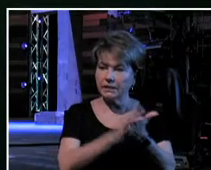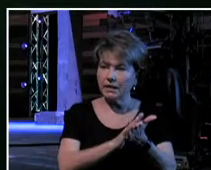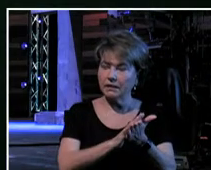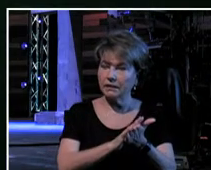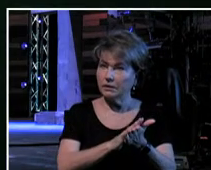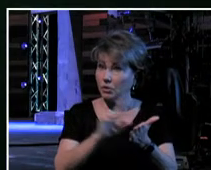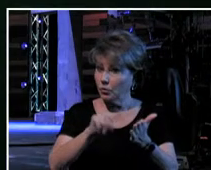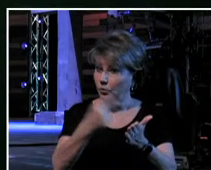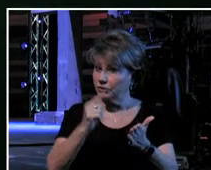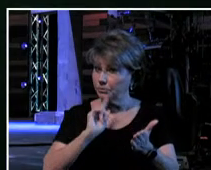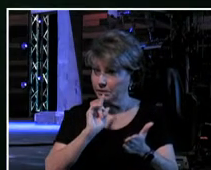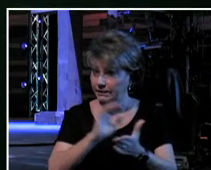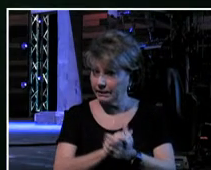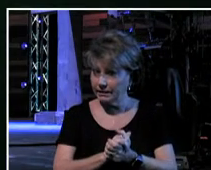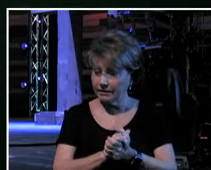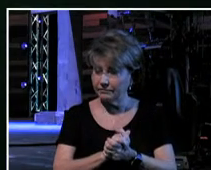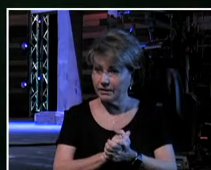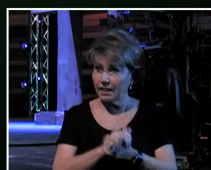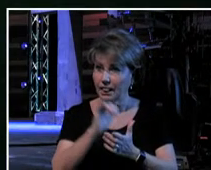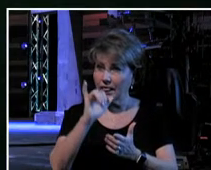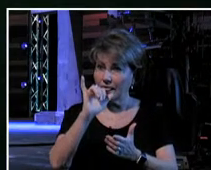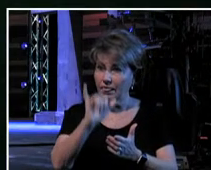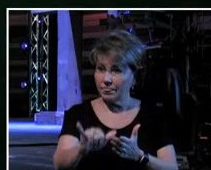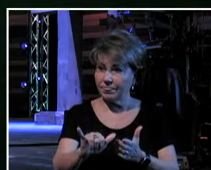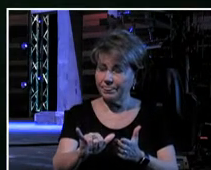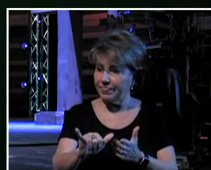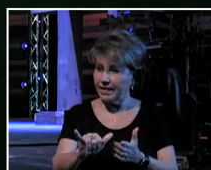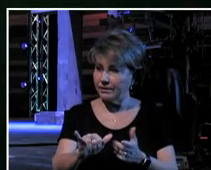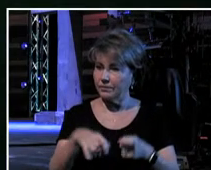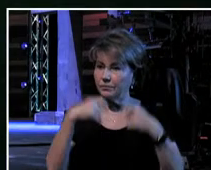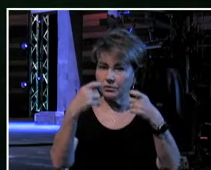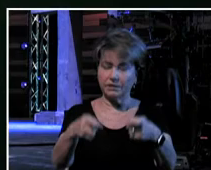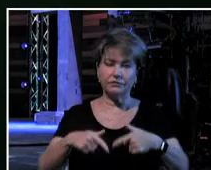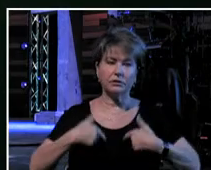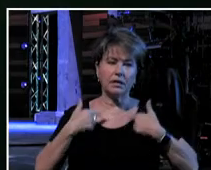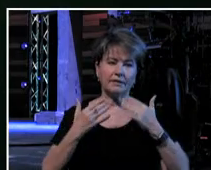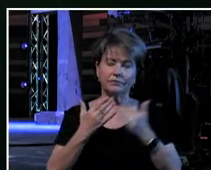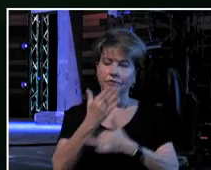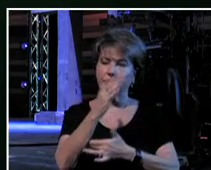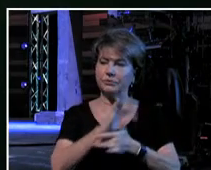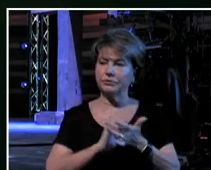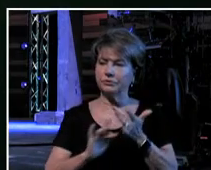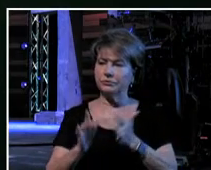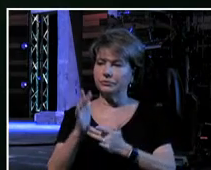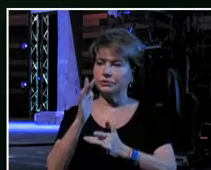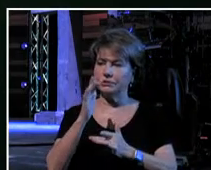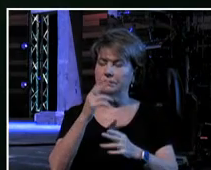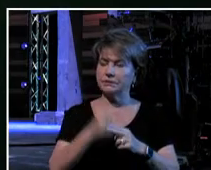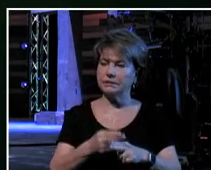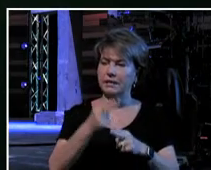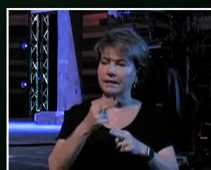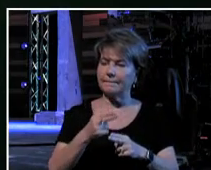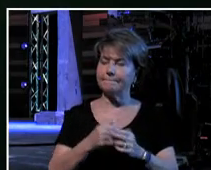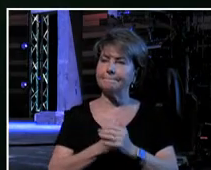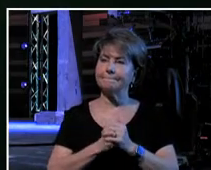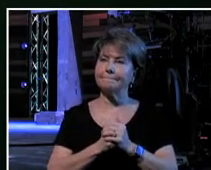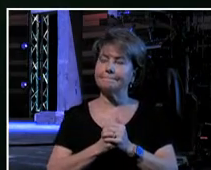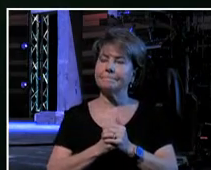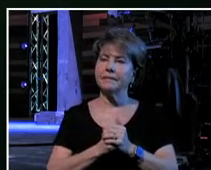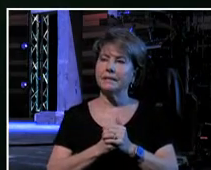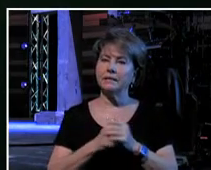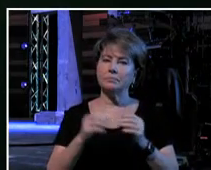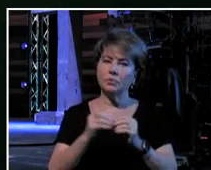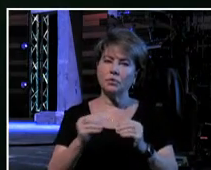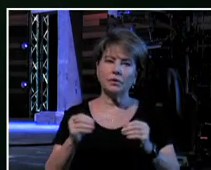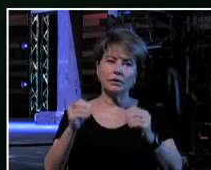believe, he says this, that by believing you may have life in his name. That's the name you live for. It's got to be more and